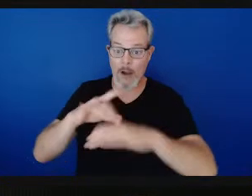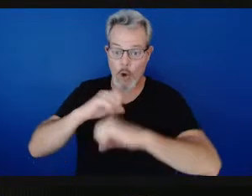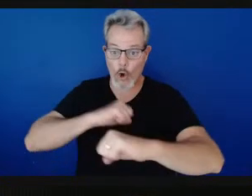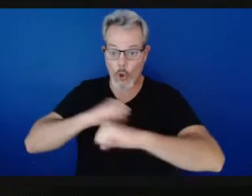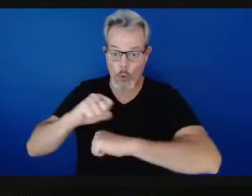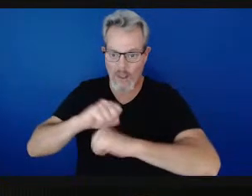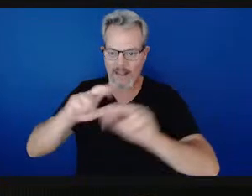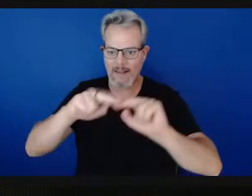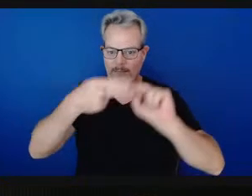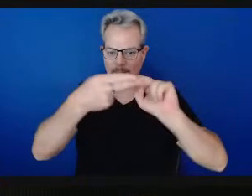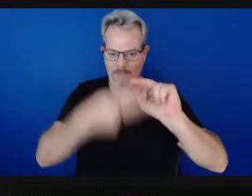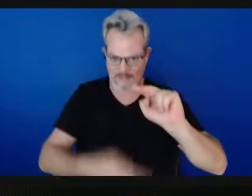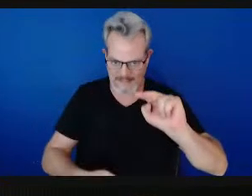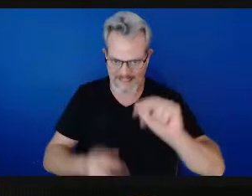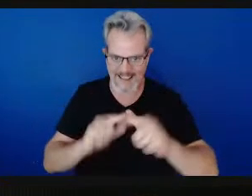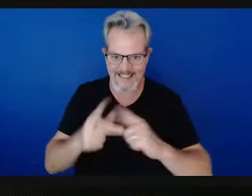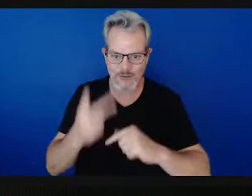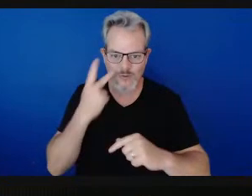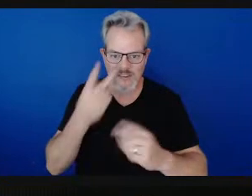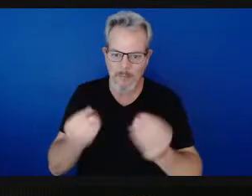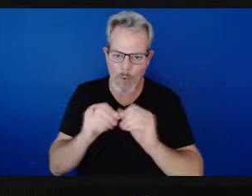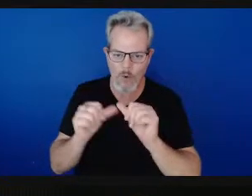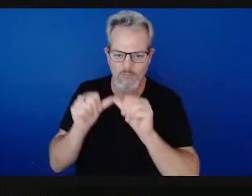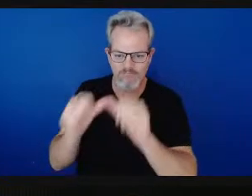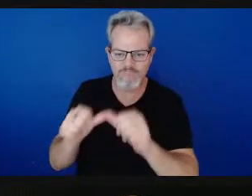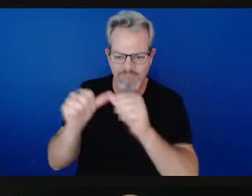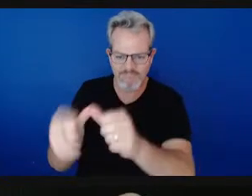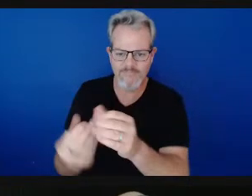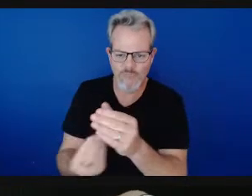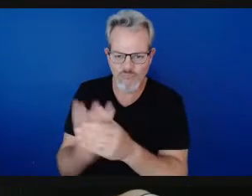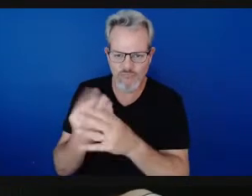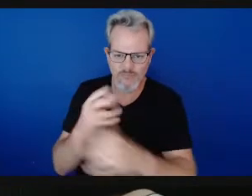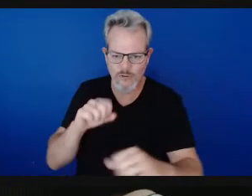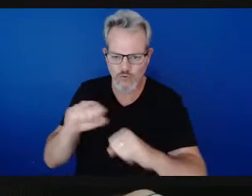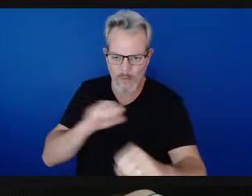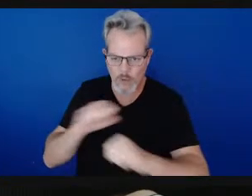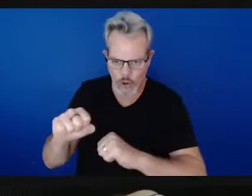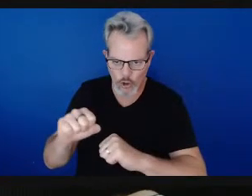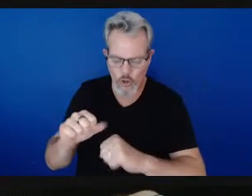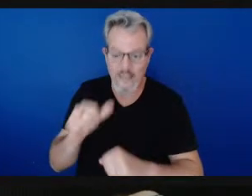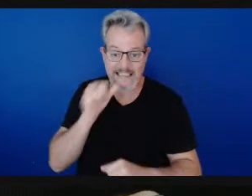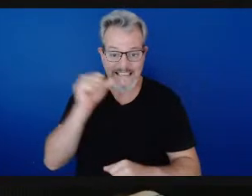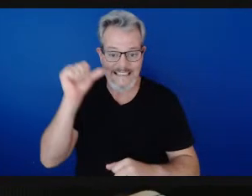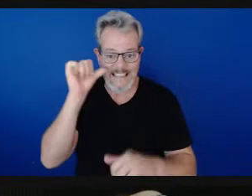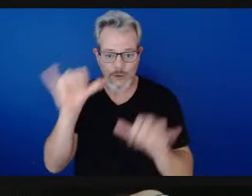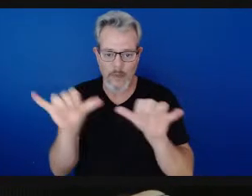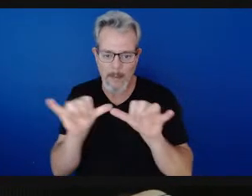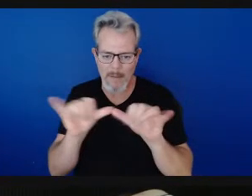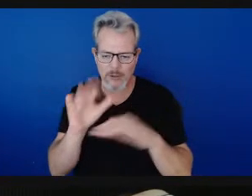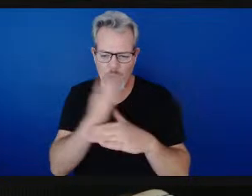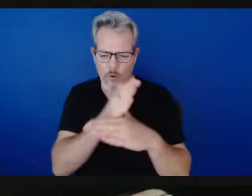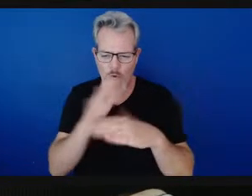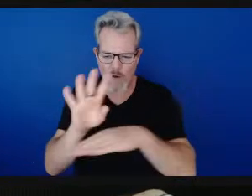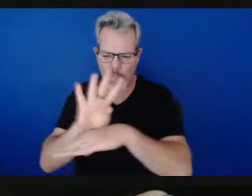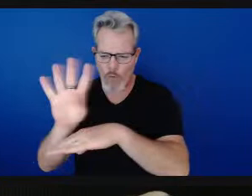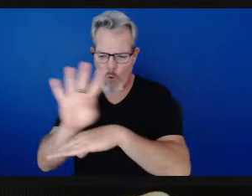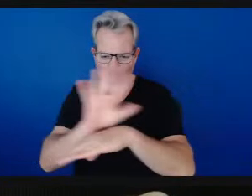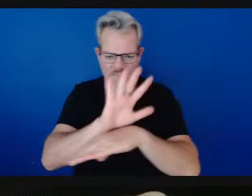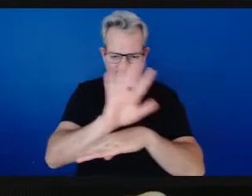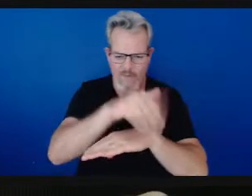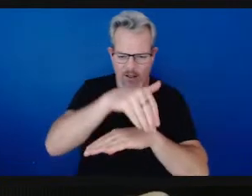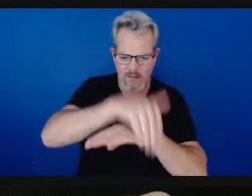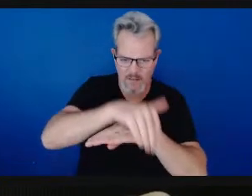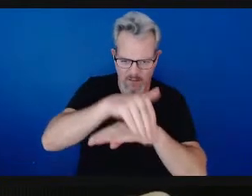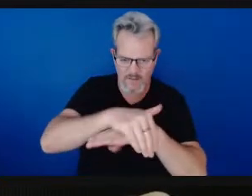by continuous eruptive tremor. They do note that they measured yesterday between 4 and 5 p.m. the SO2 rate, and